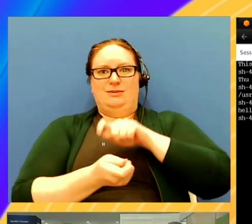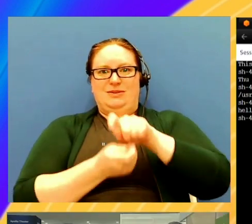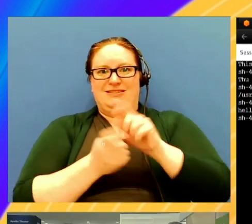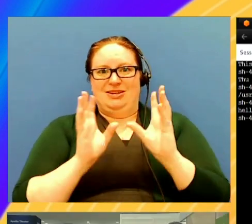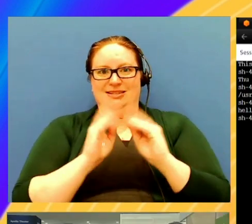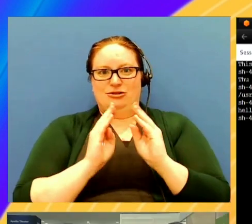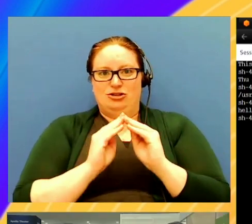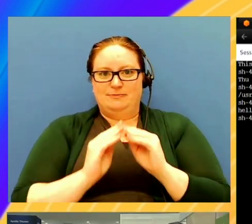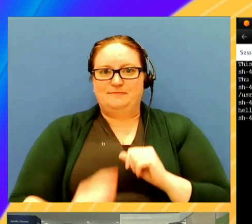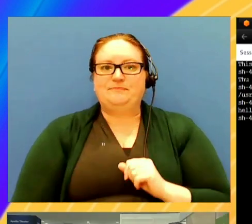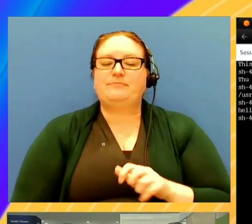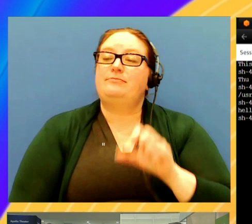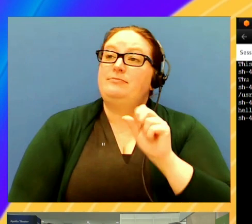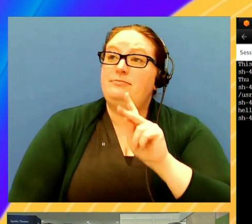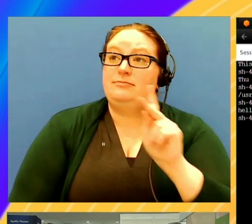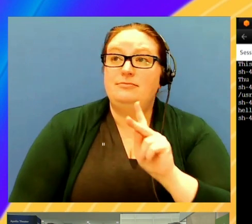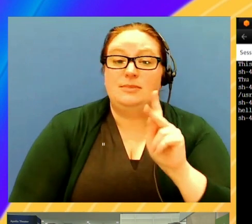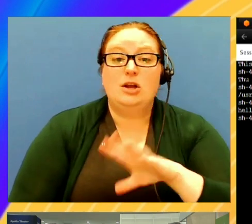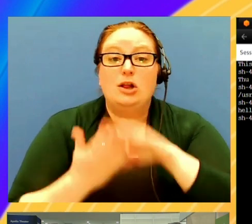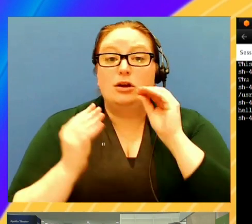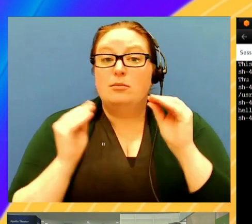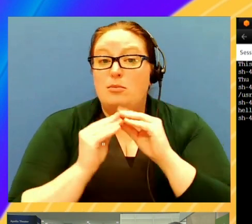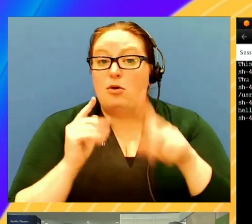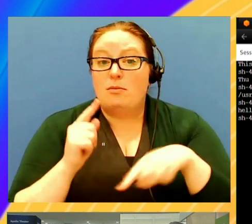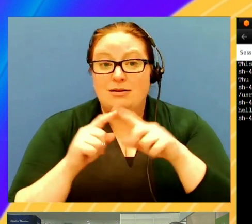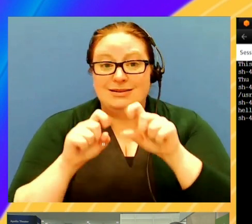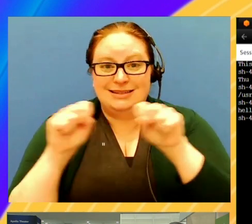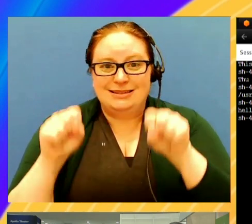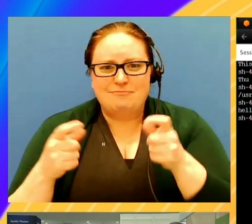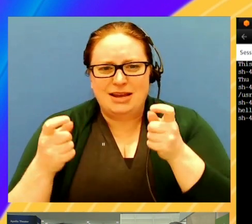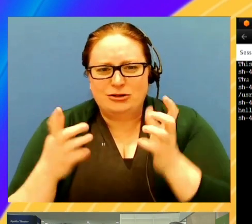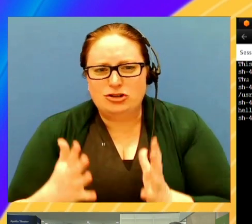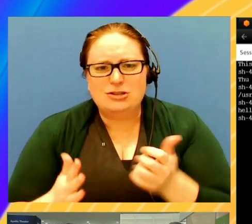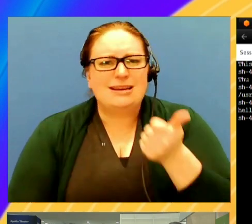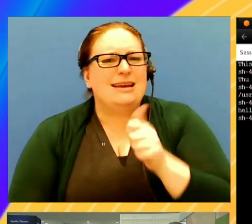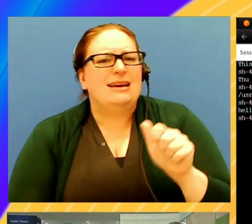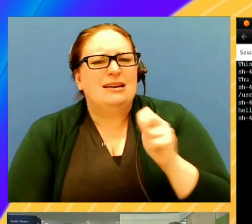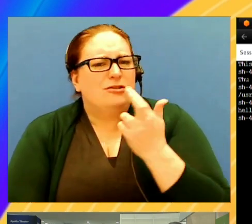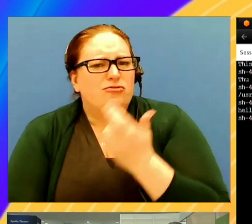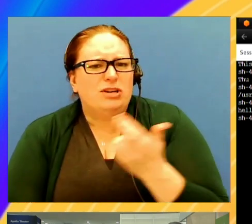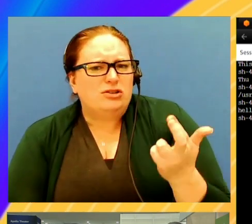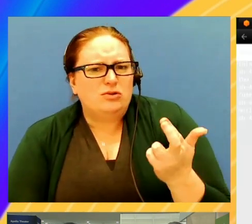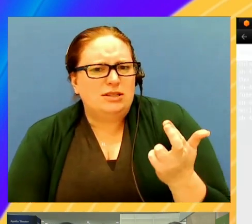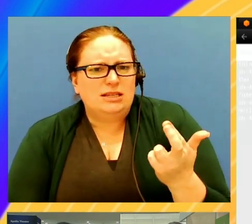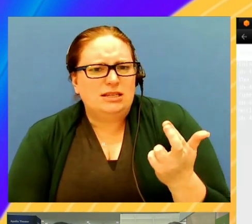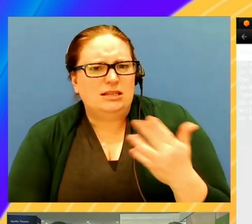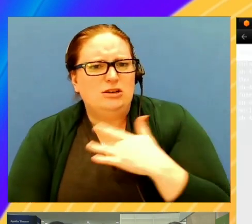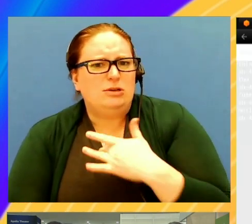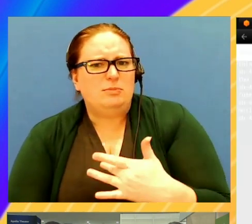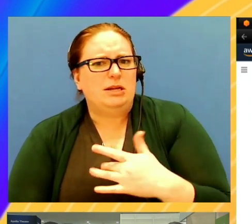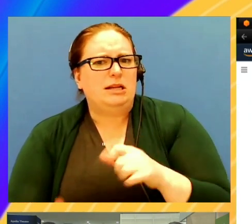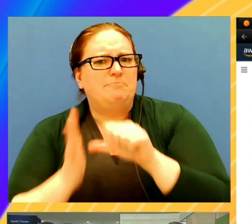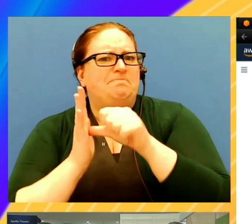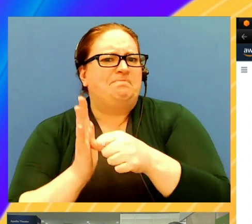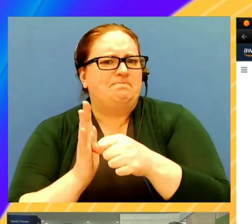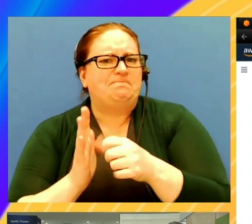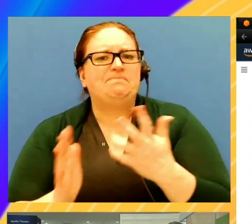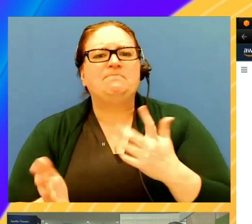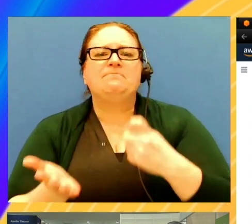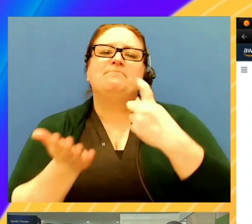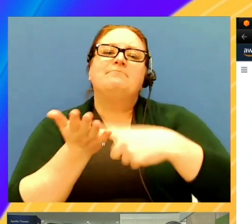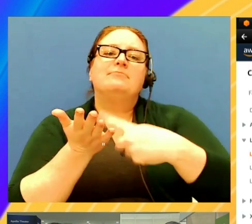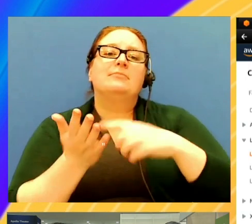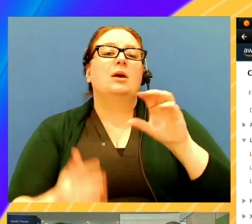as folks are learning more about Systems Manager, is there any resources that you typically point people towards? We've talked a lot about the